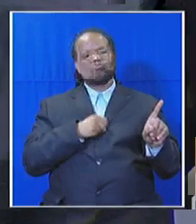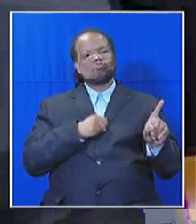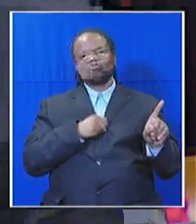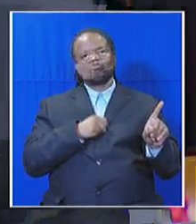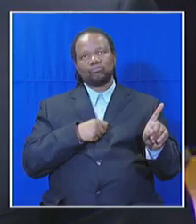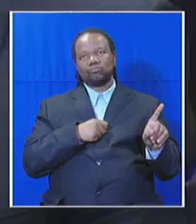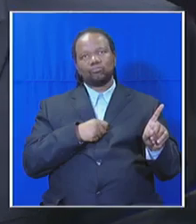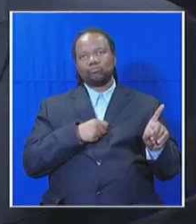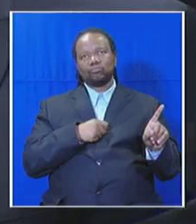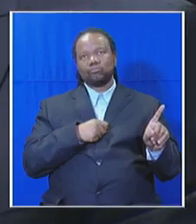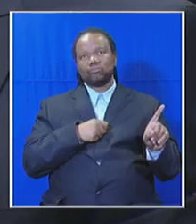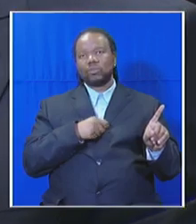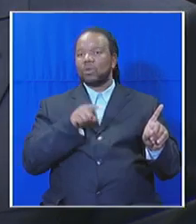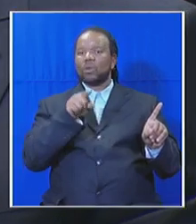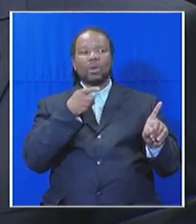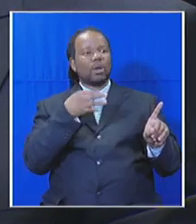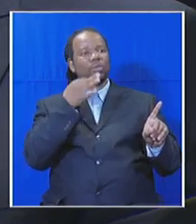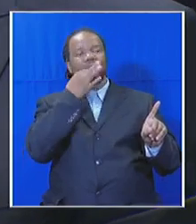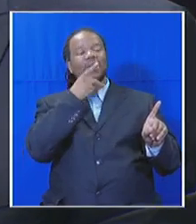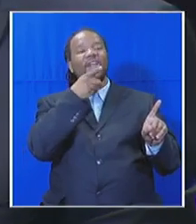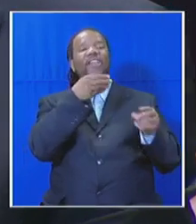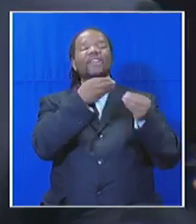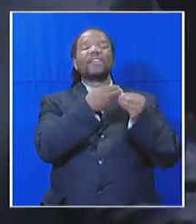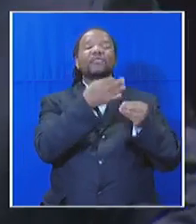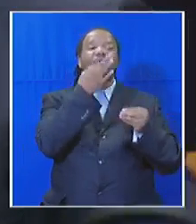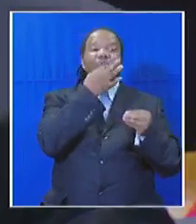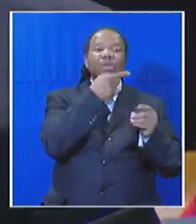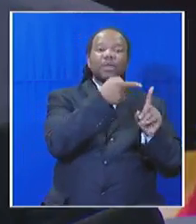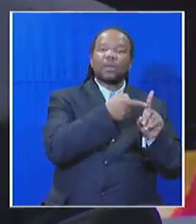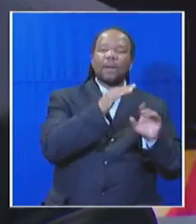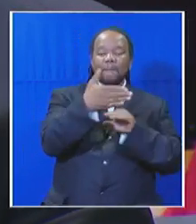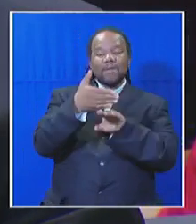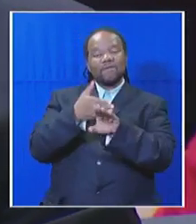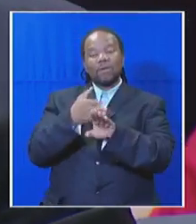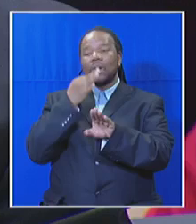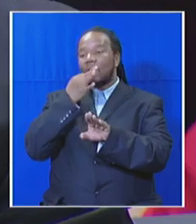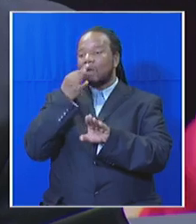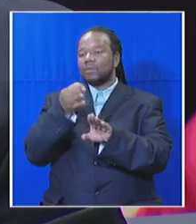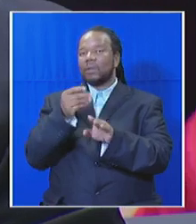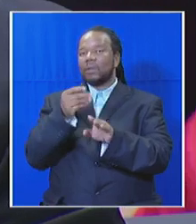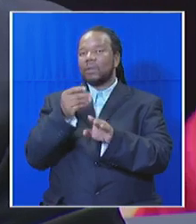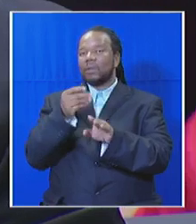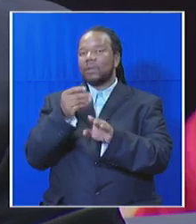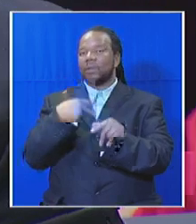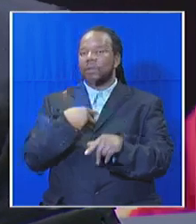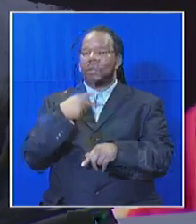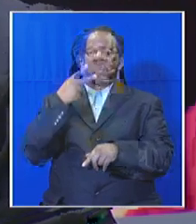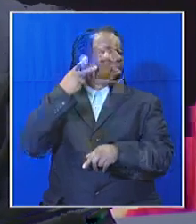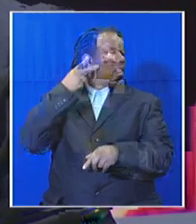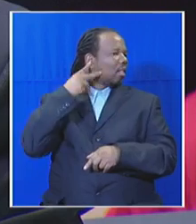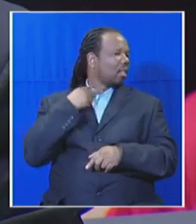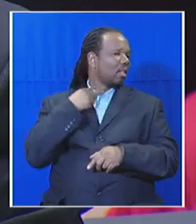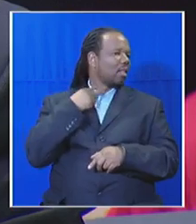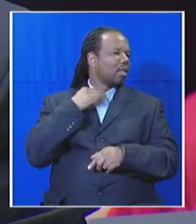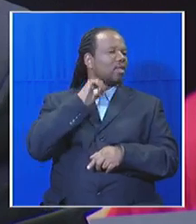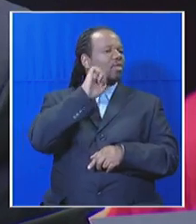about those other things you are talking about. But before I go there, It is so embarrassing that your